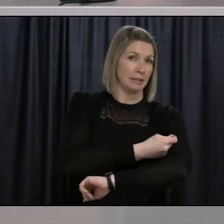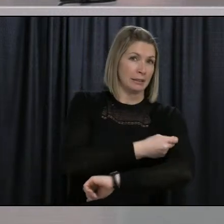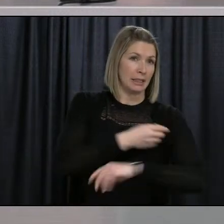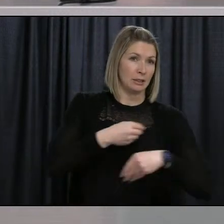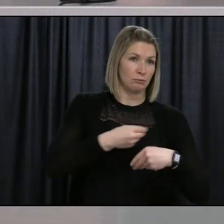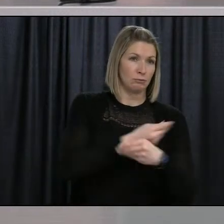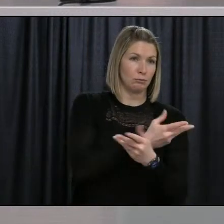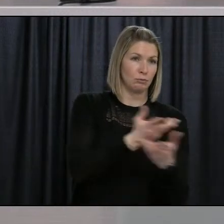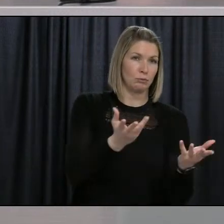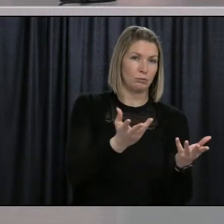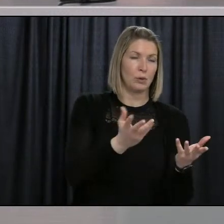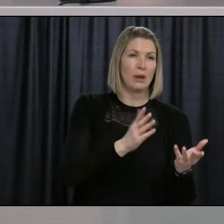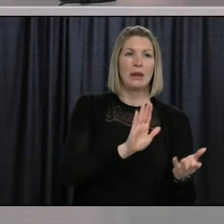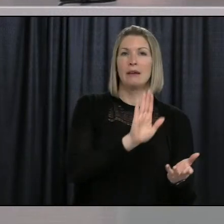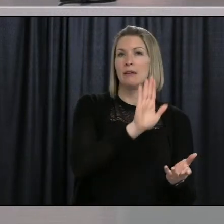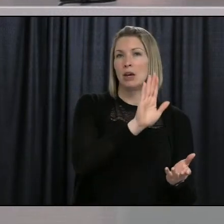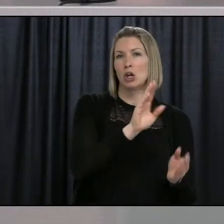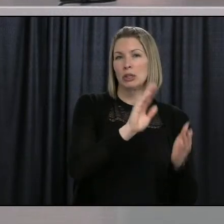communities.